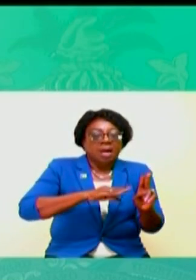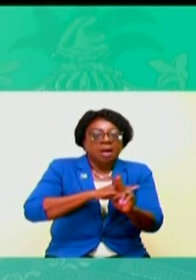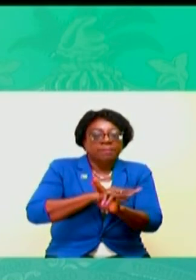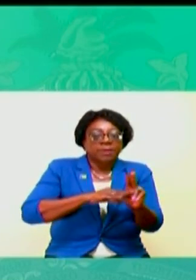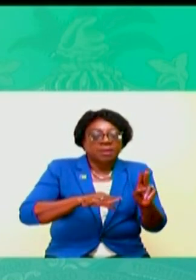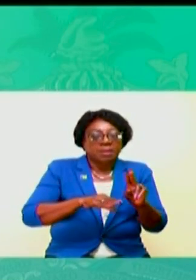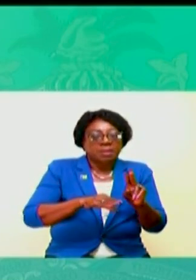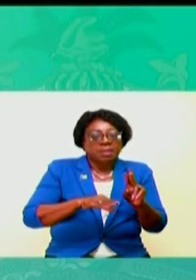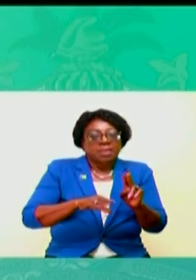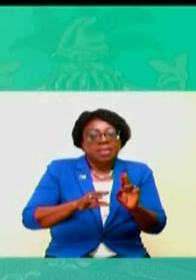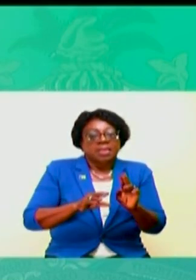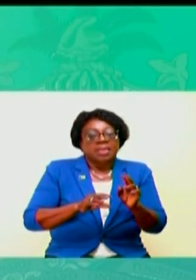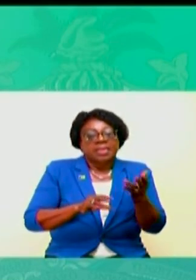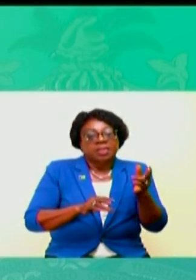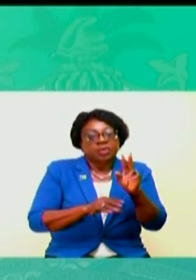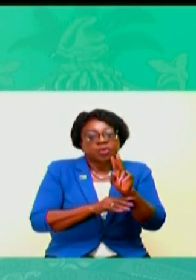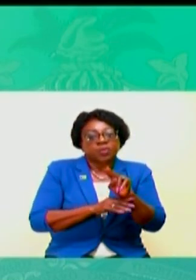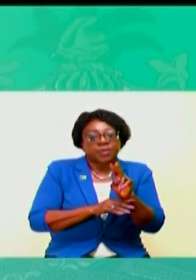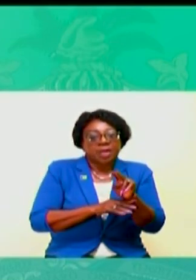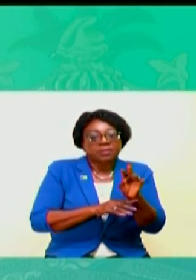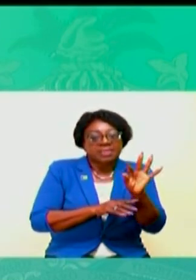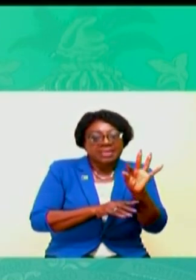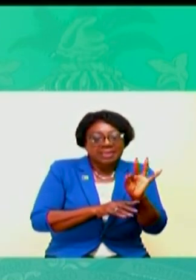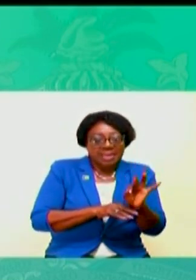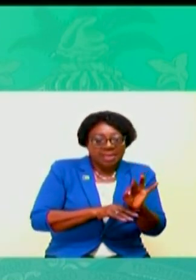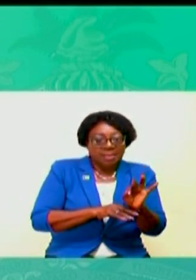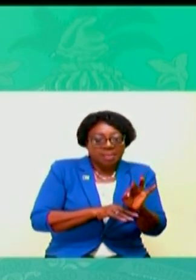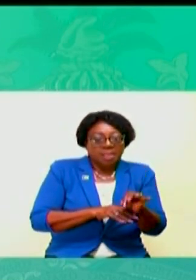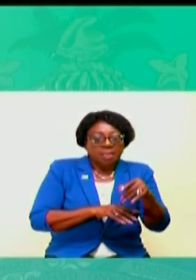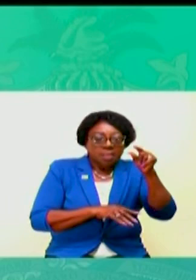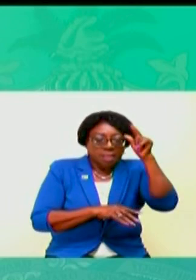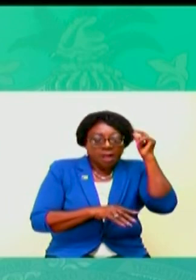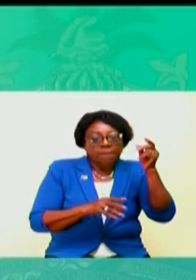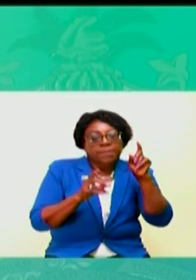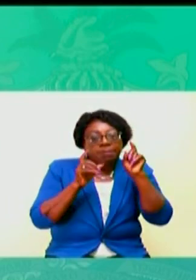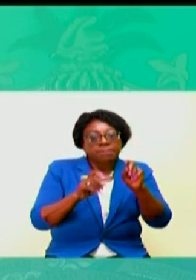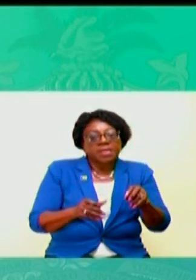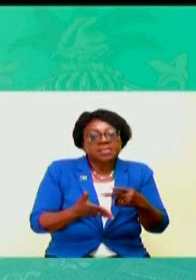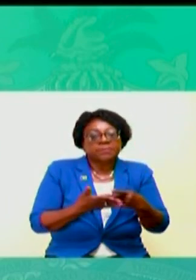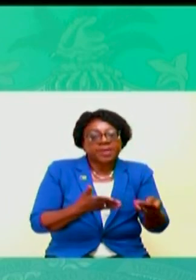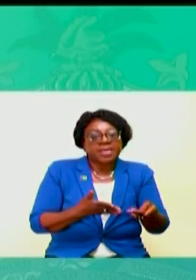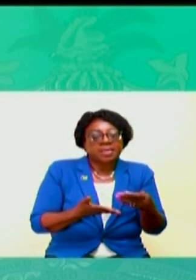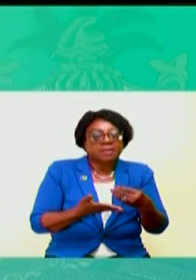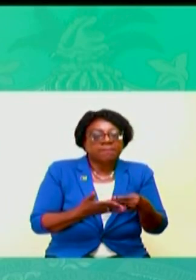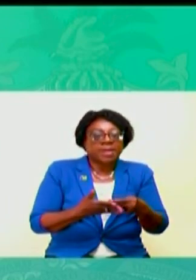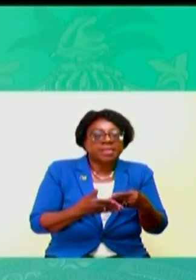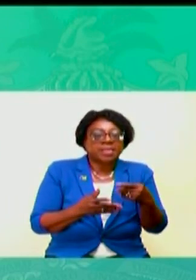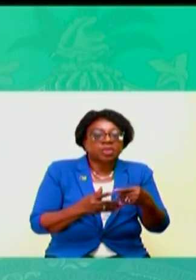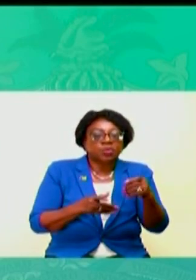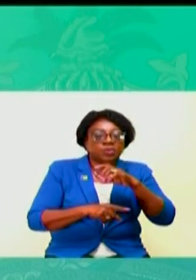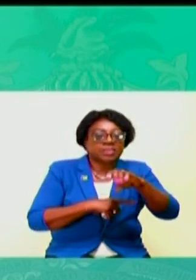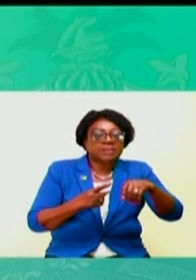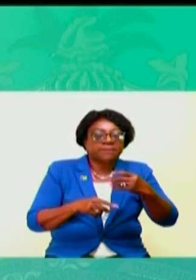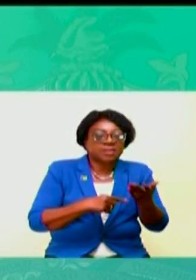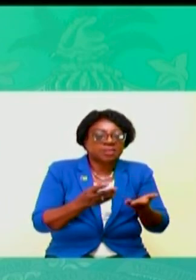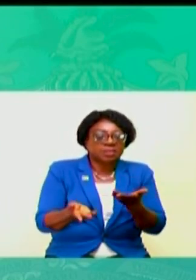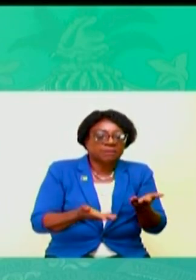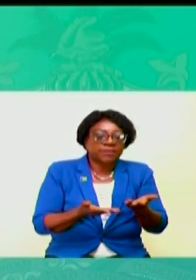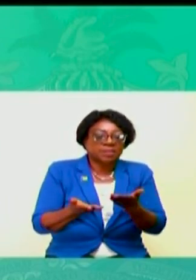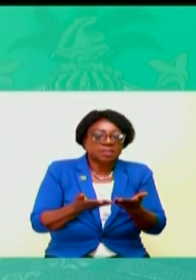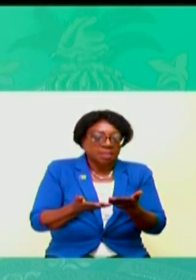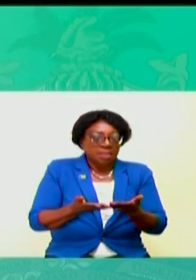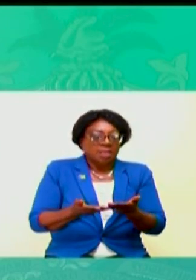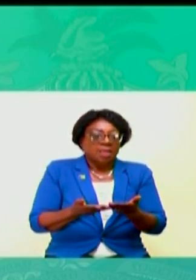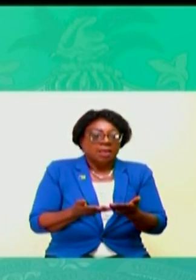The government must pay the pensions of civil servants. Unlike the private sector, there is no savings fund for the public